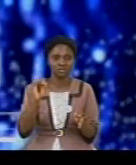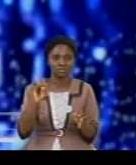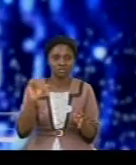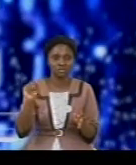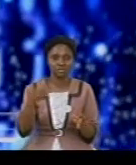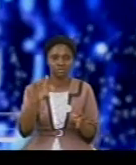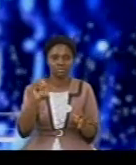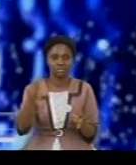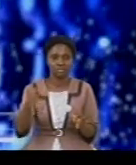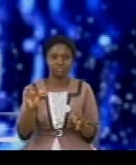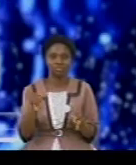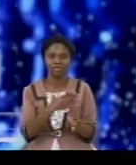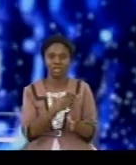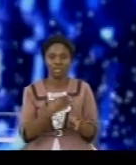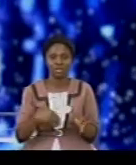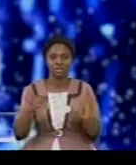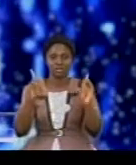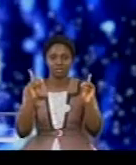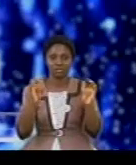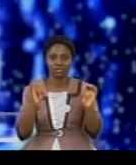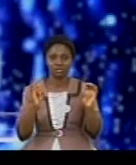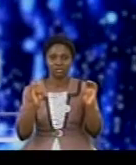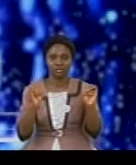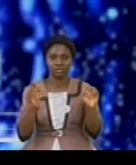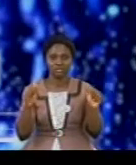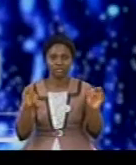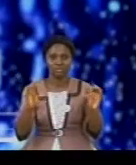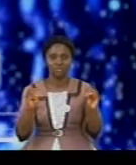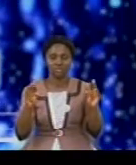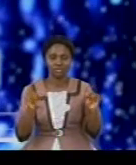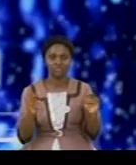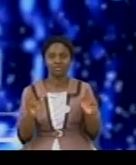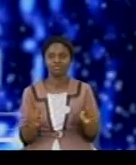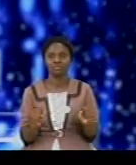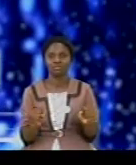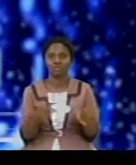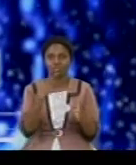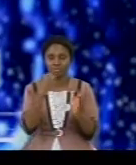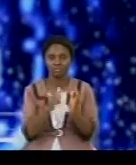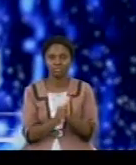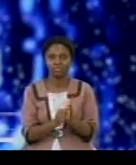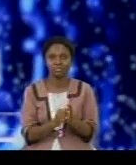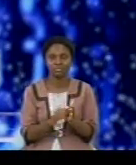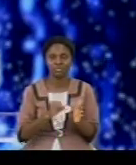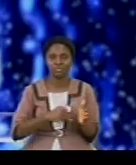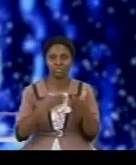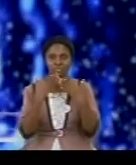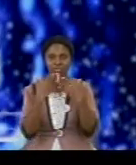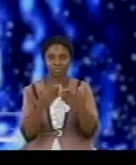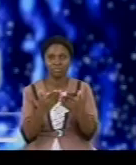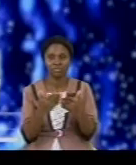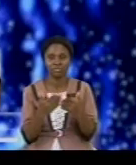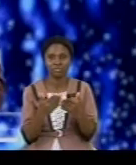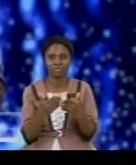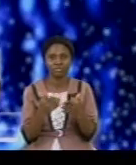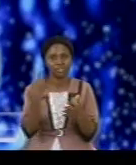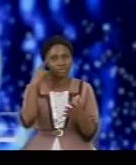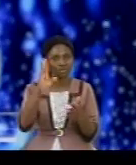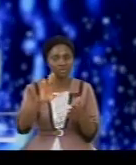you. And then in verse 5, for your fellowship in the gospel from the first day until